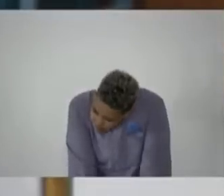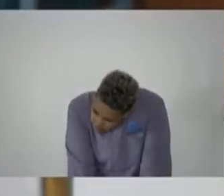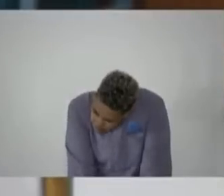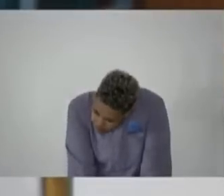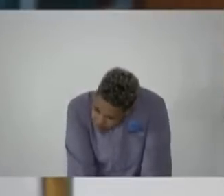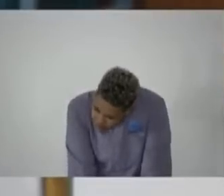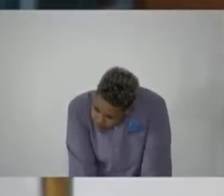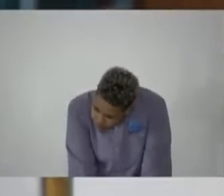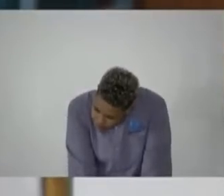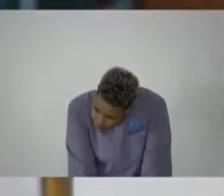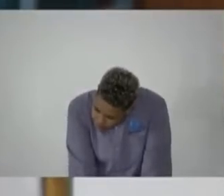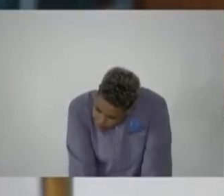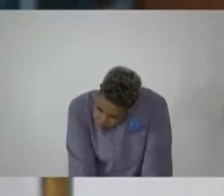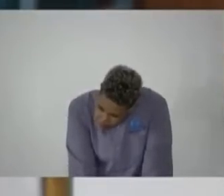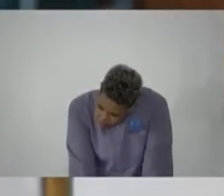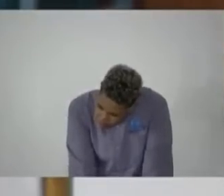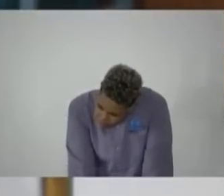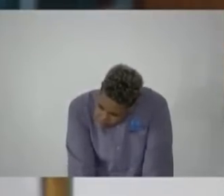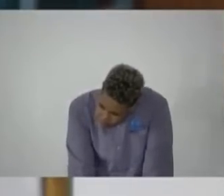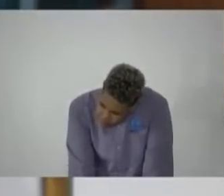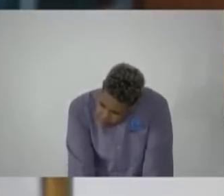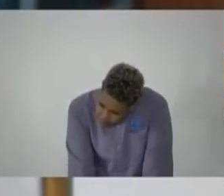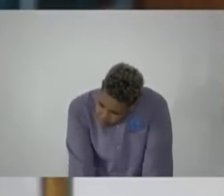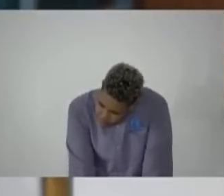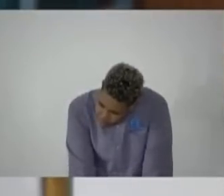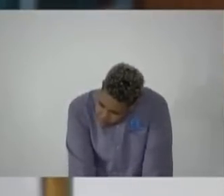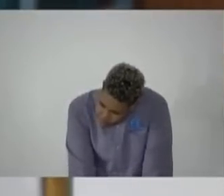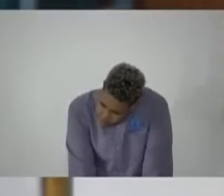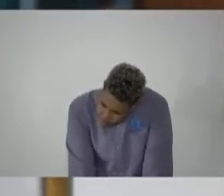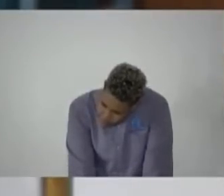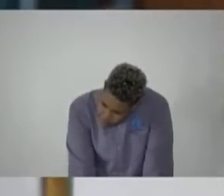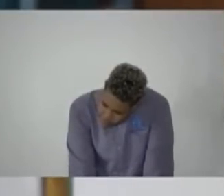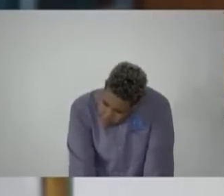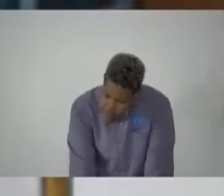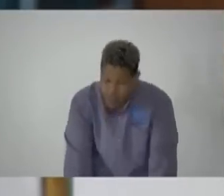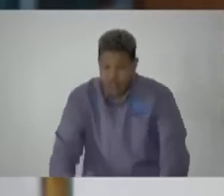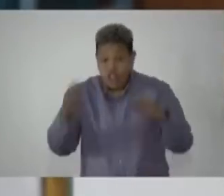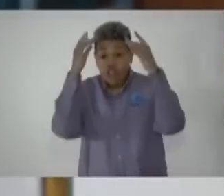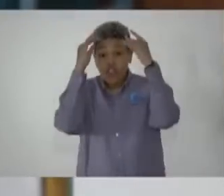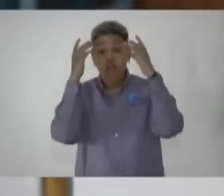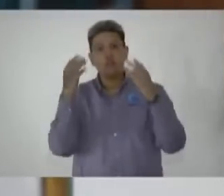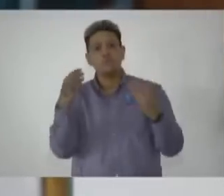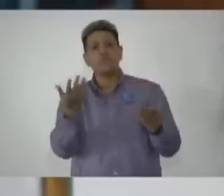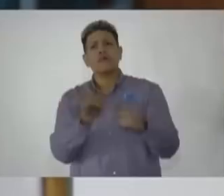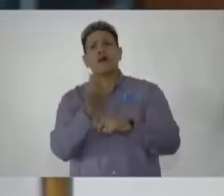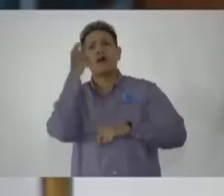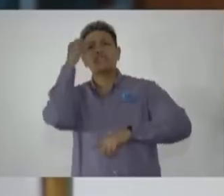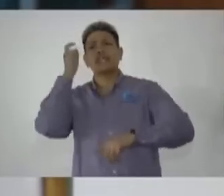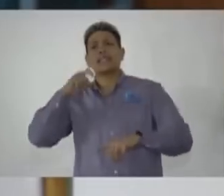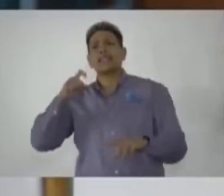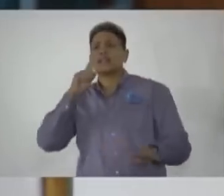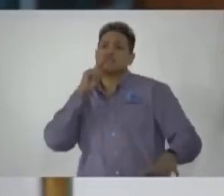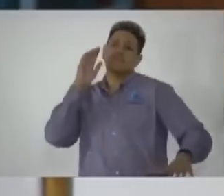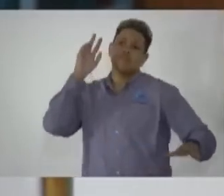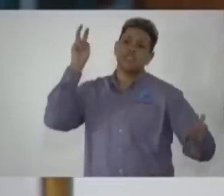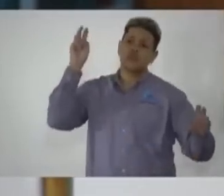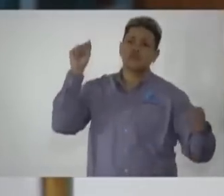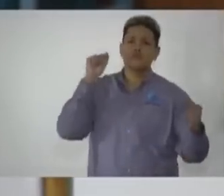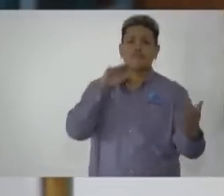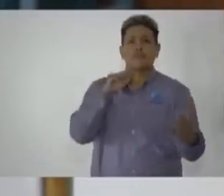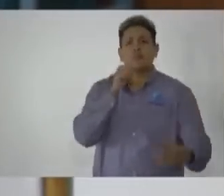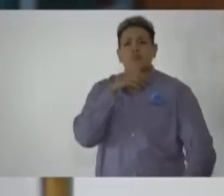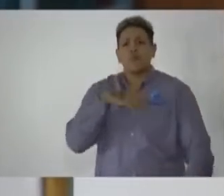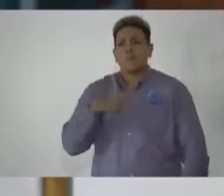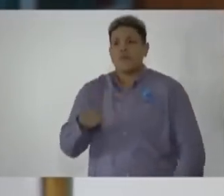a caucus like this to give focus to the issues facing women and to focus on the various legislative and